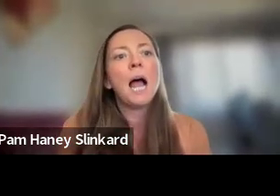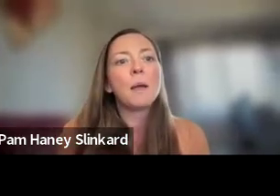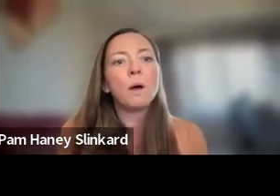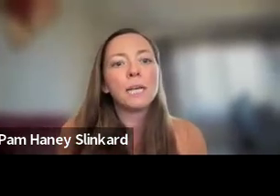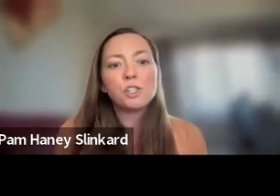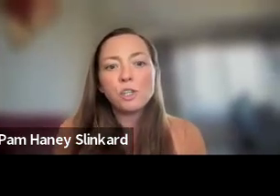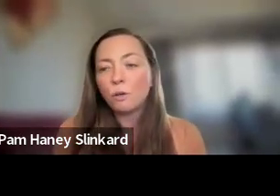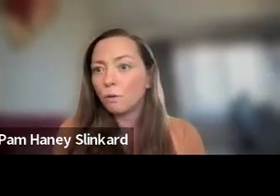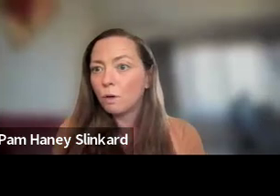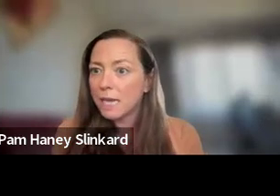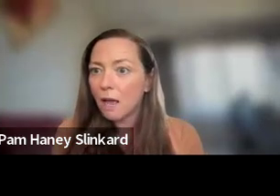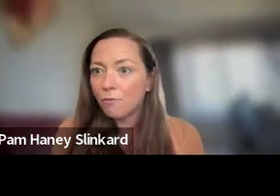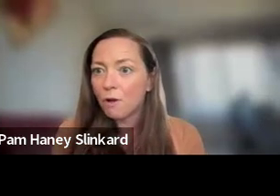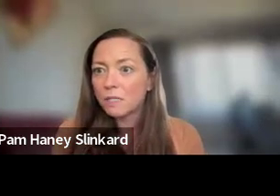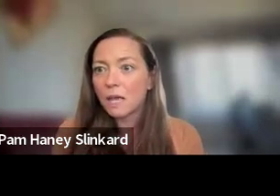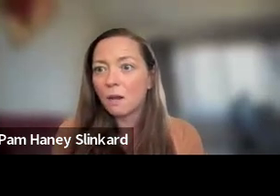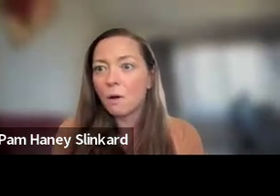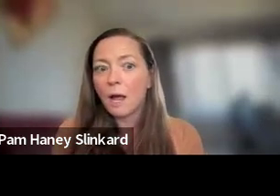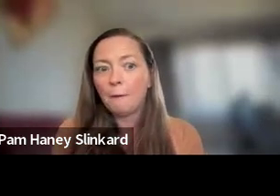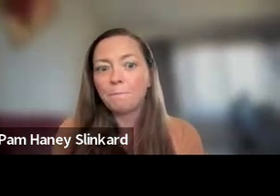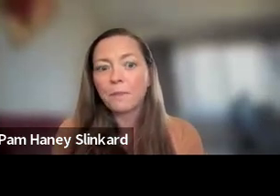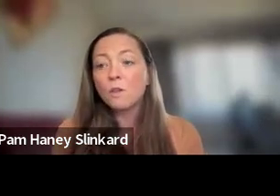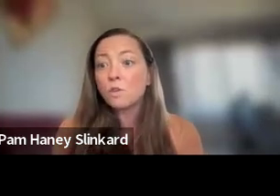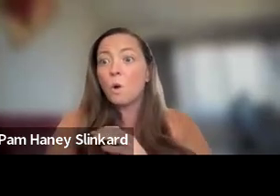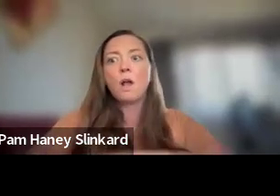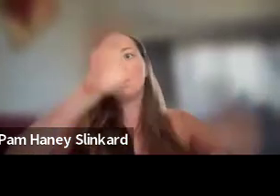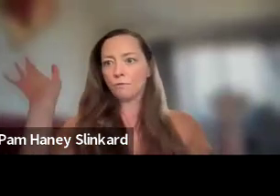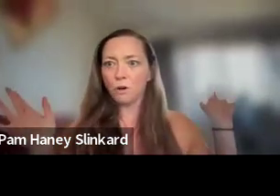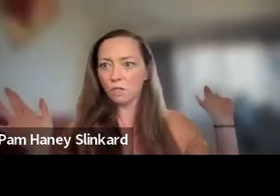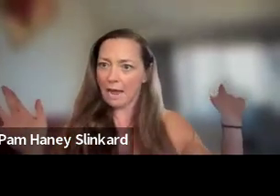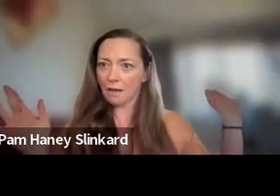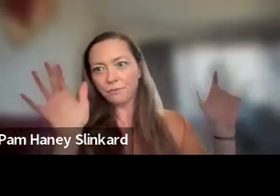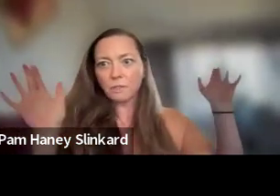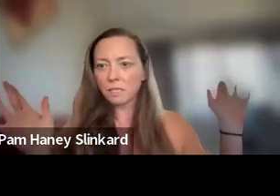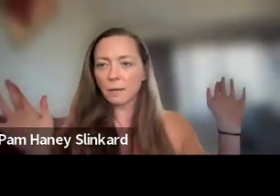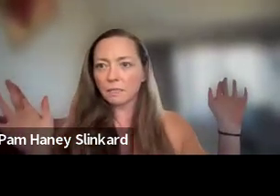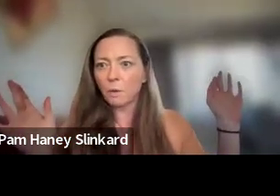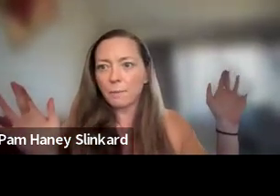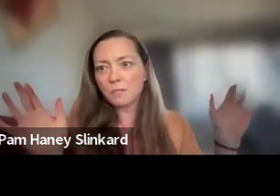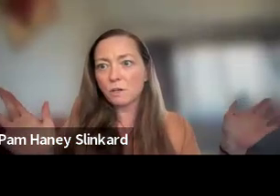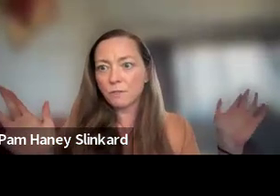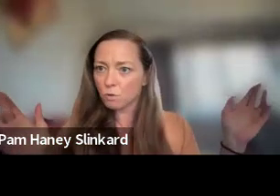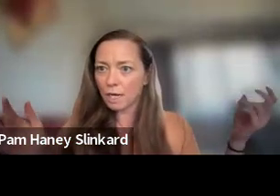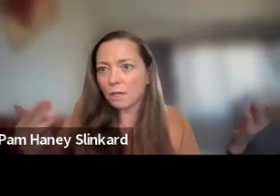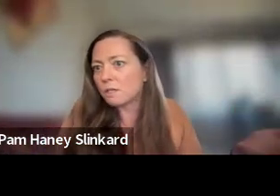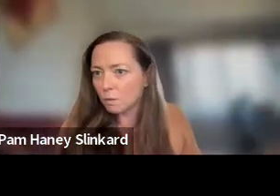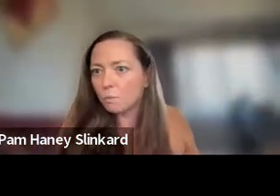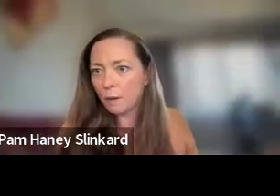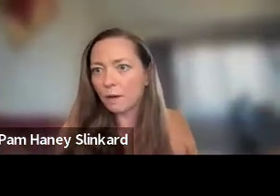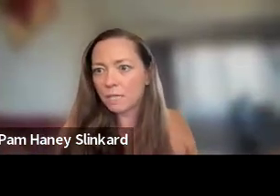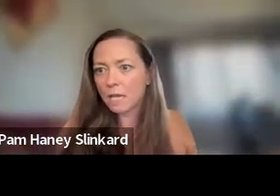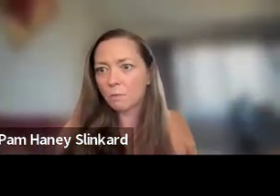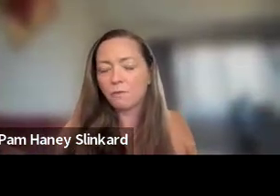moment, I wanted to tell folks that so first half, customized employment service